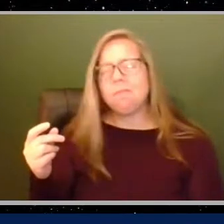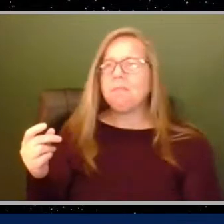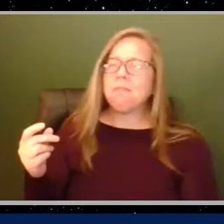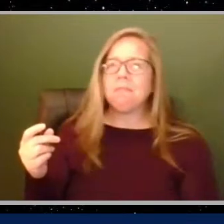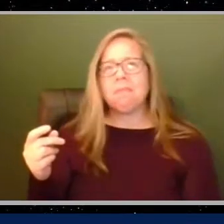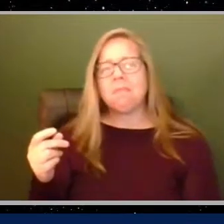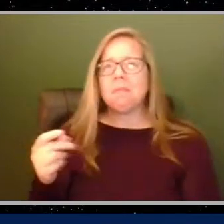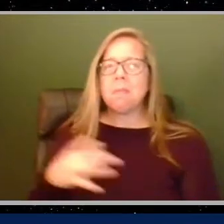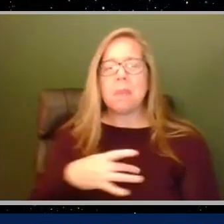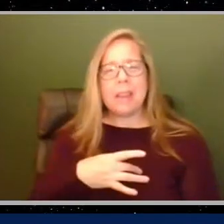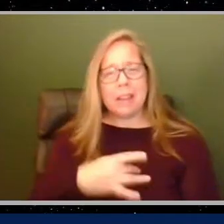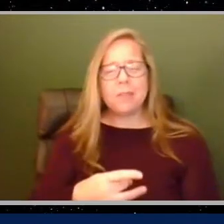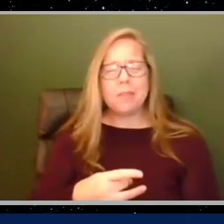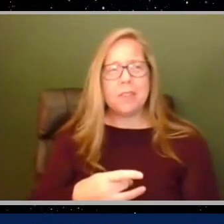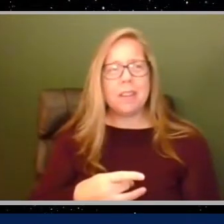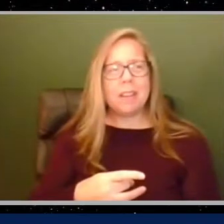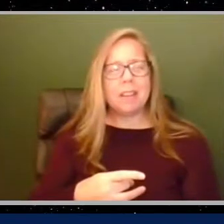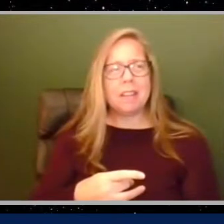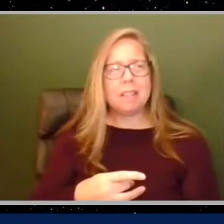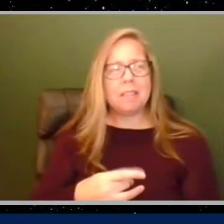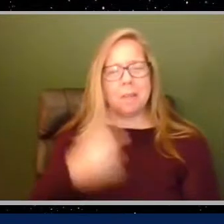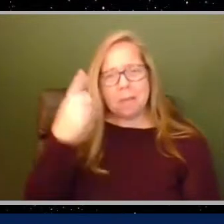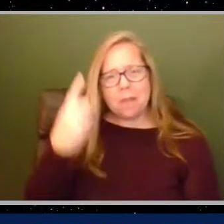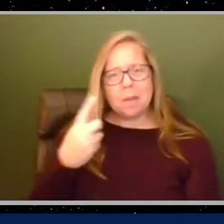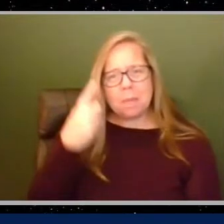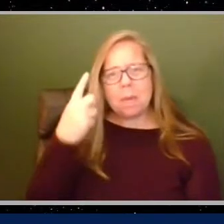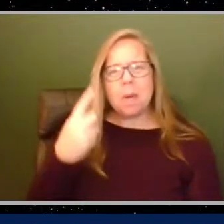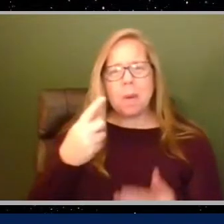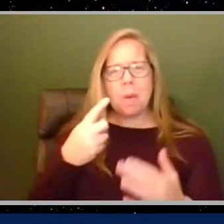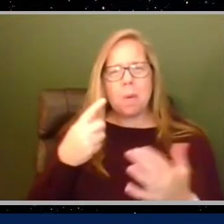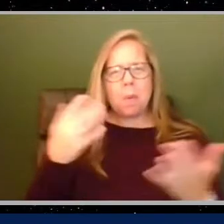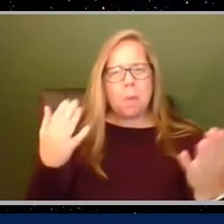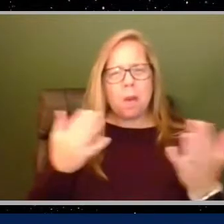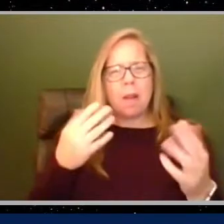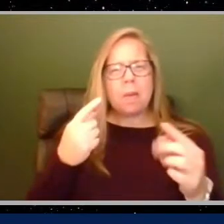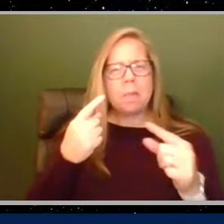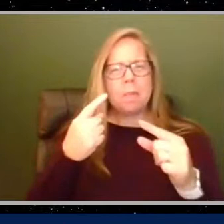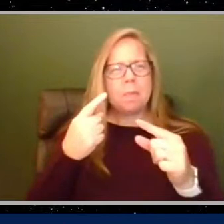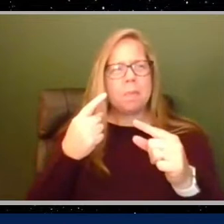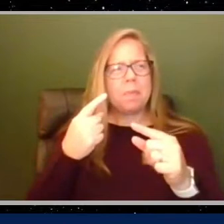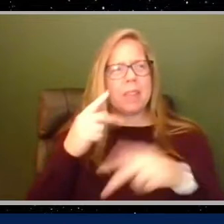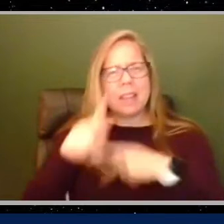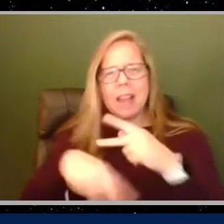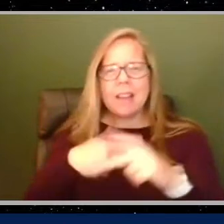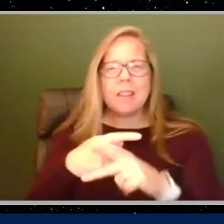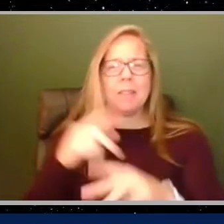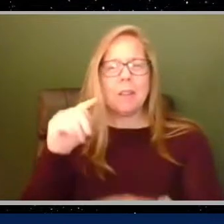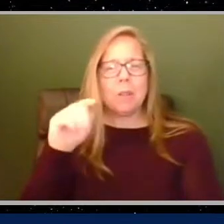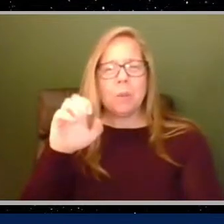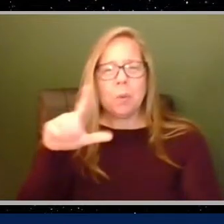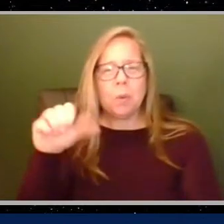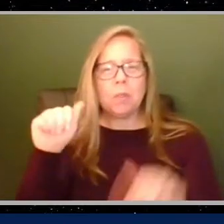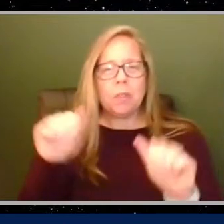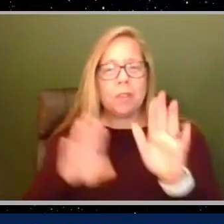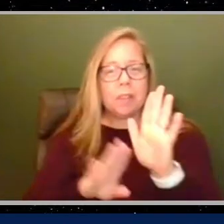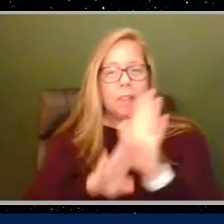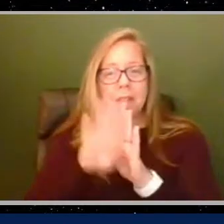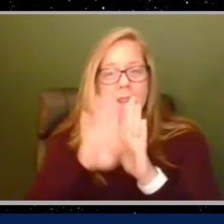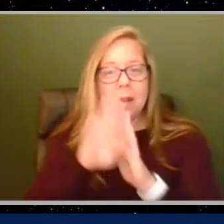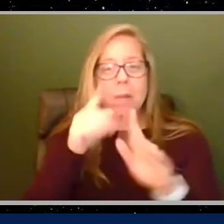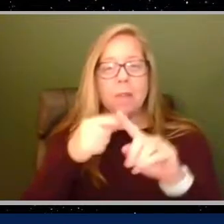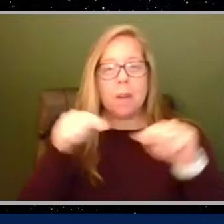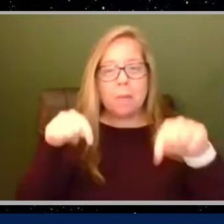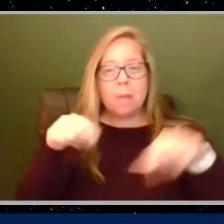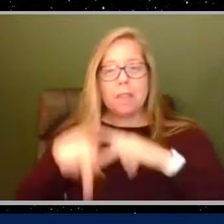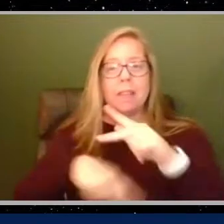adaptive tools would kind of spin off and come from an environment like this.